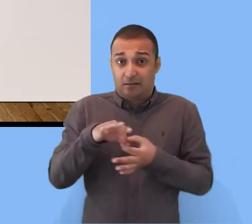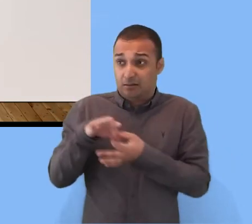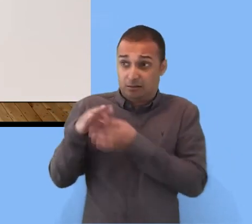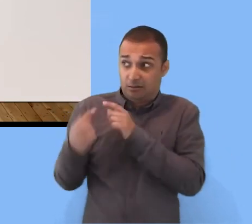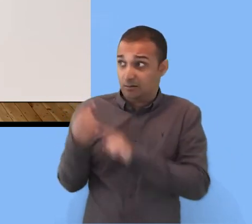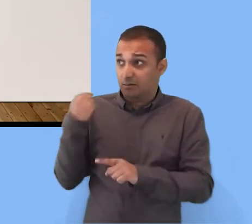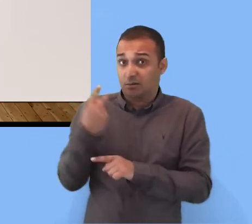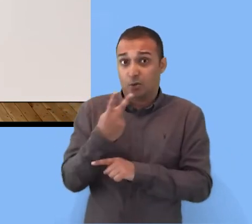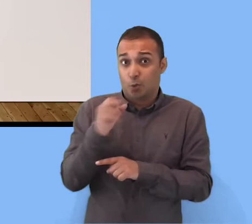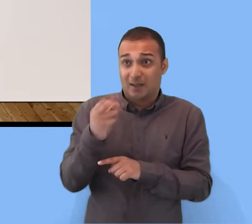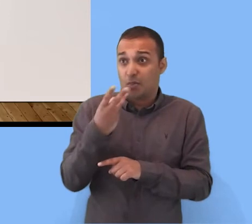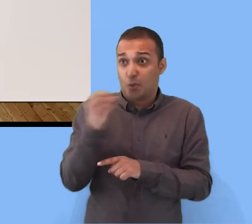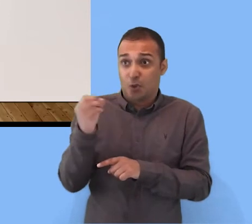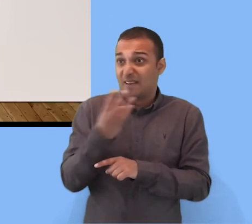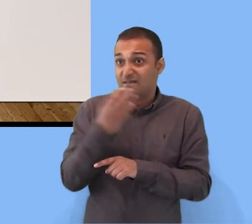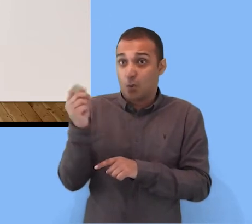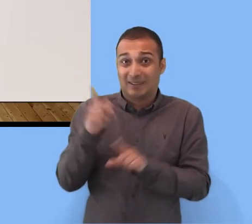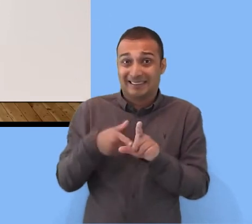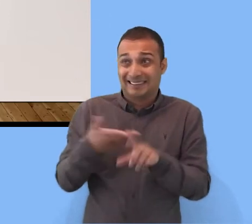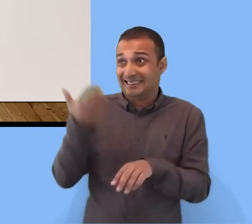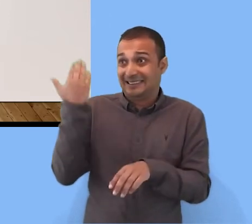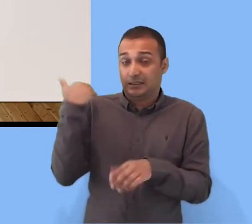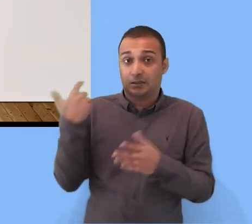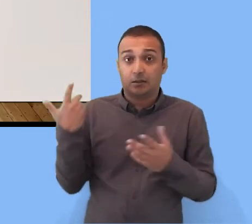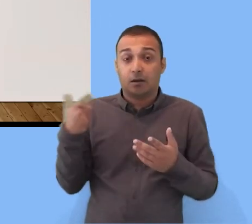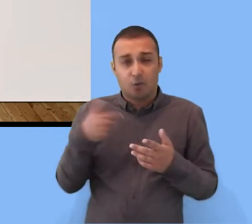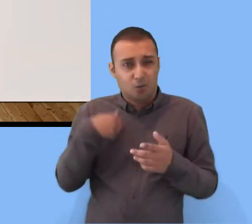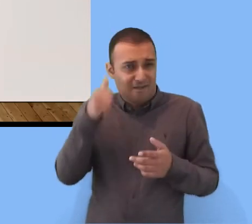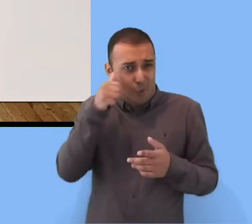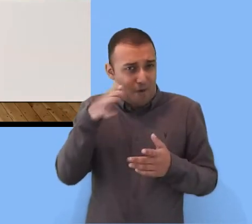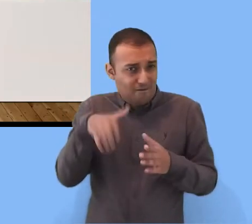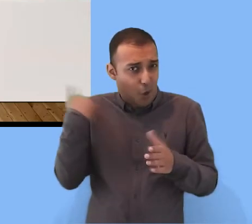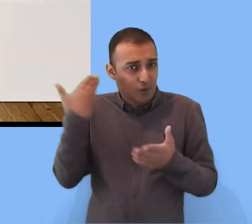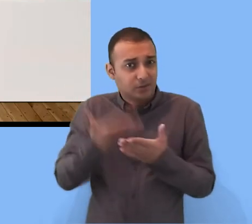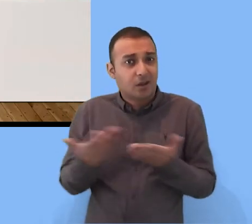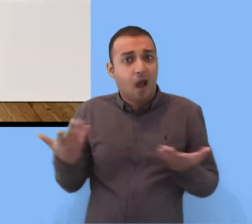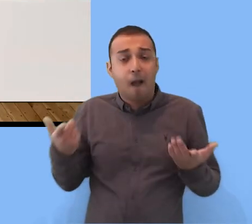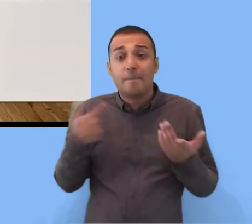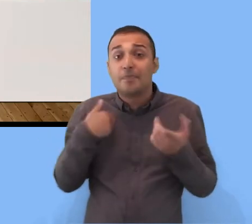We've known this a long time. We just haven't put it into place. And we need to change that.